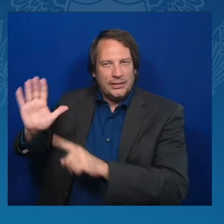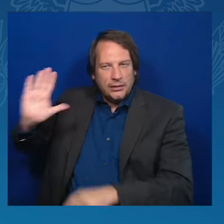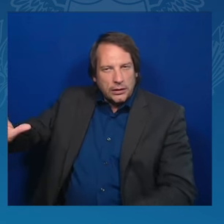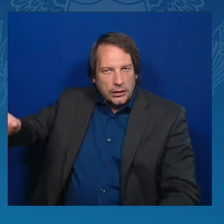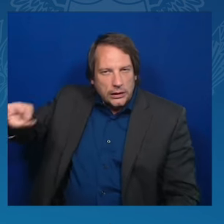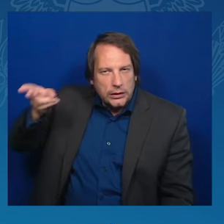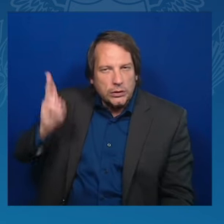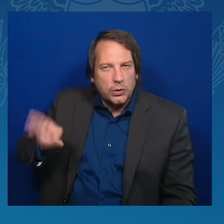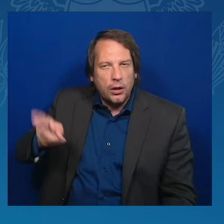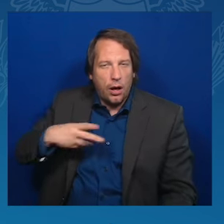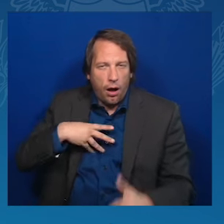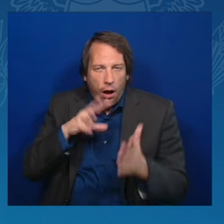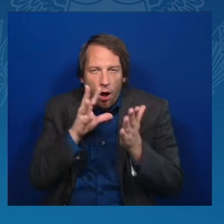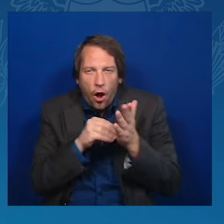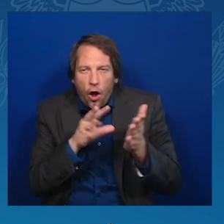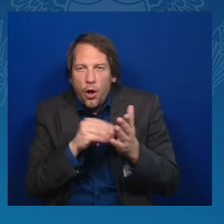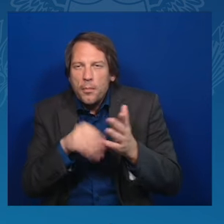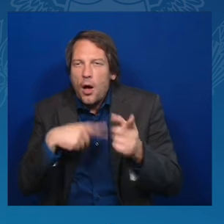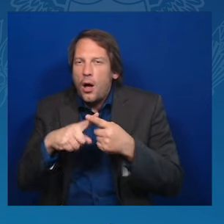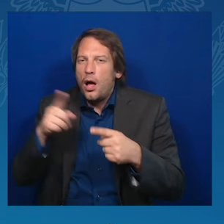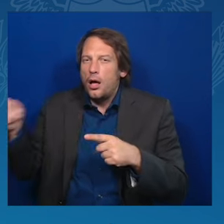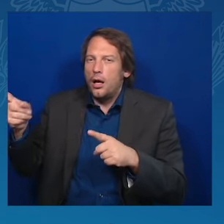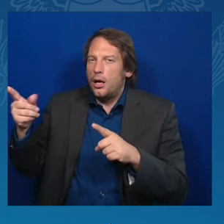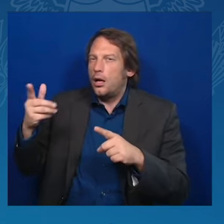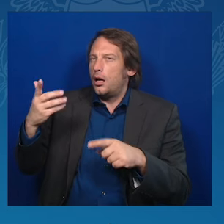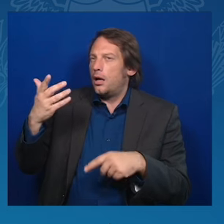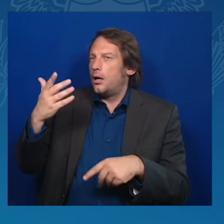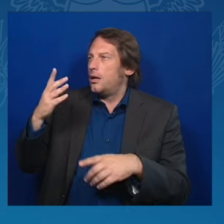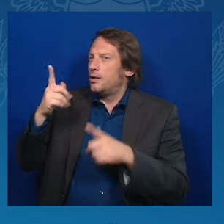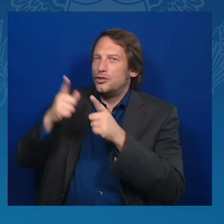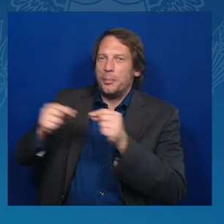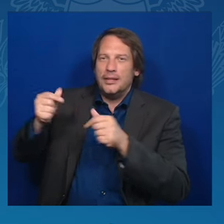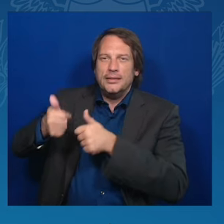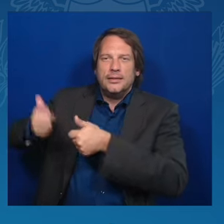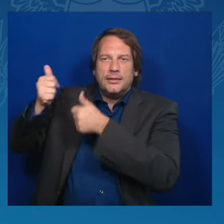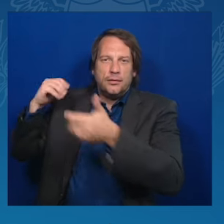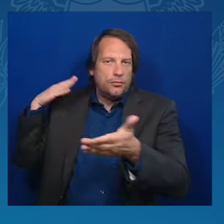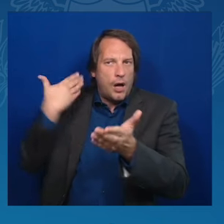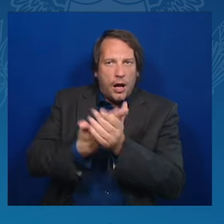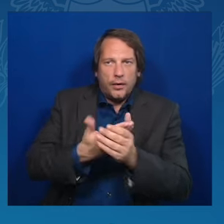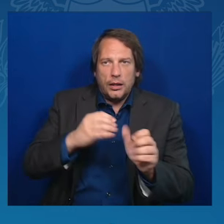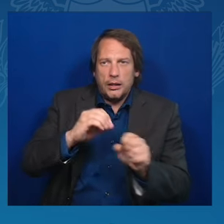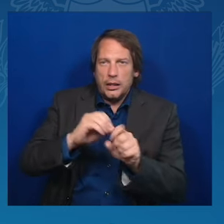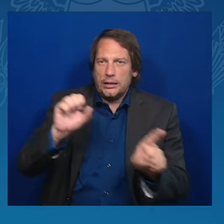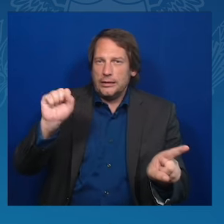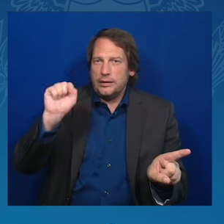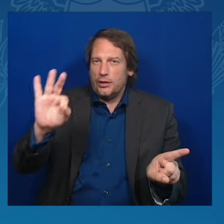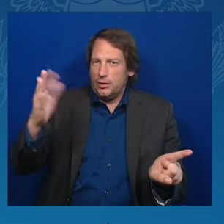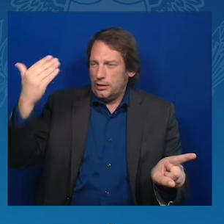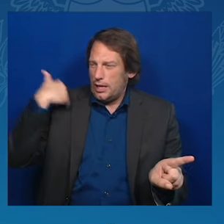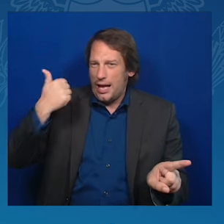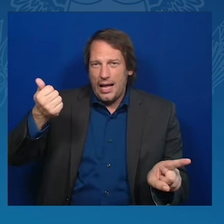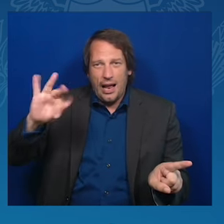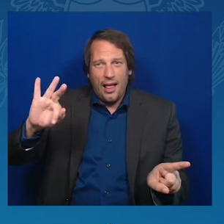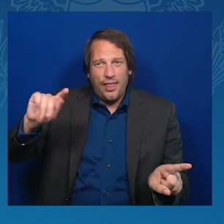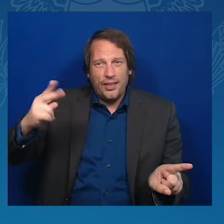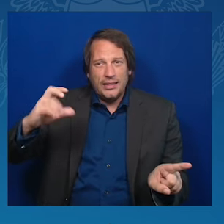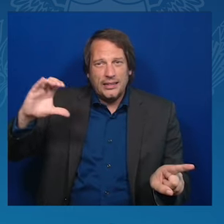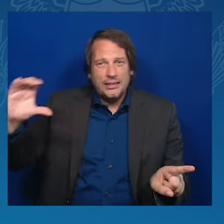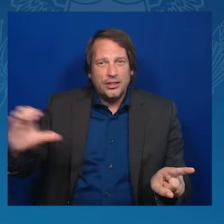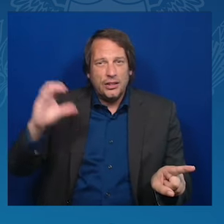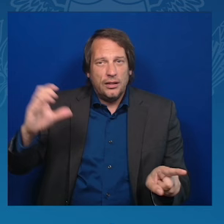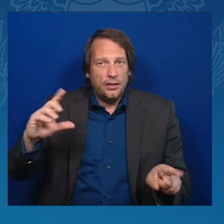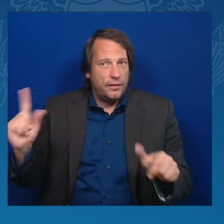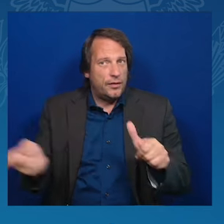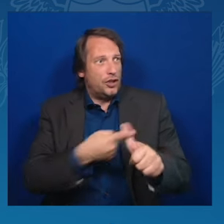San Francisco in the 19th century, the first place that they visited in America. And over the years,